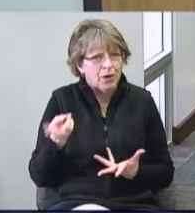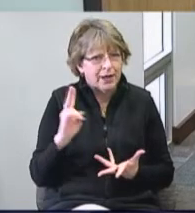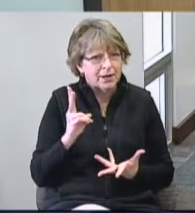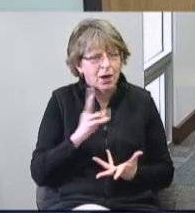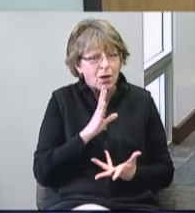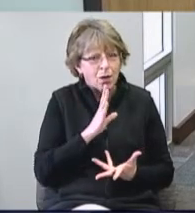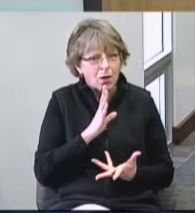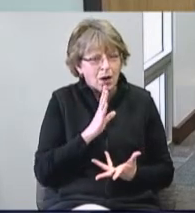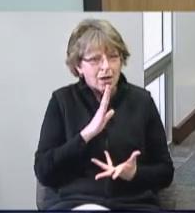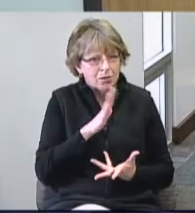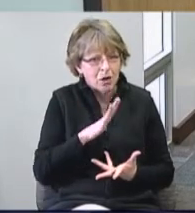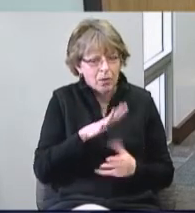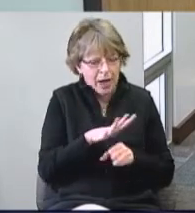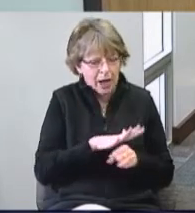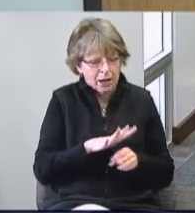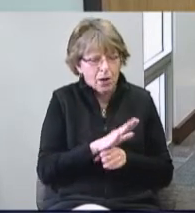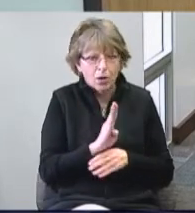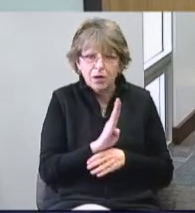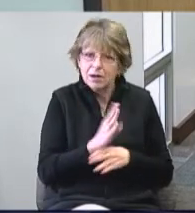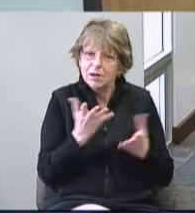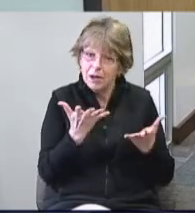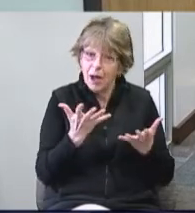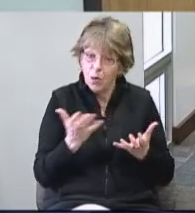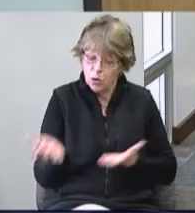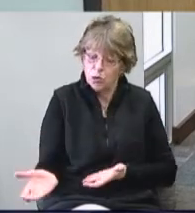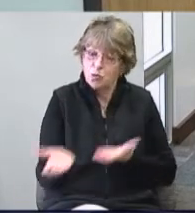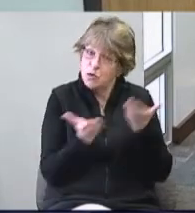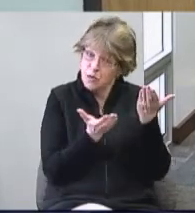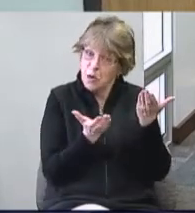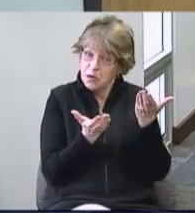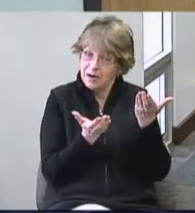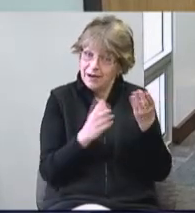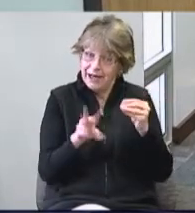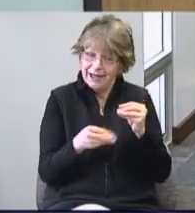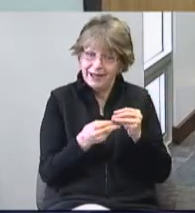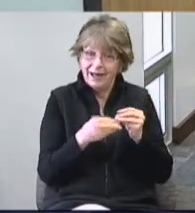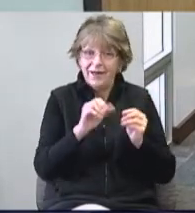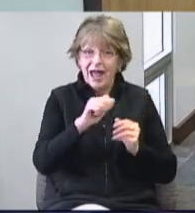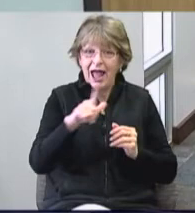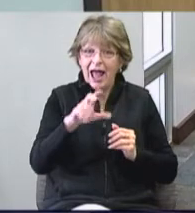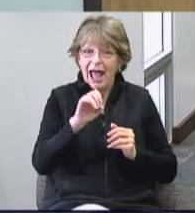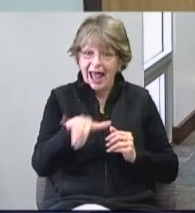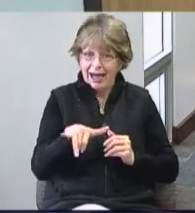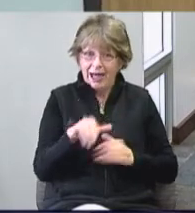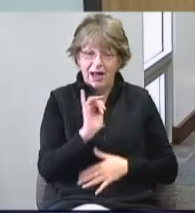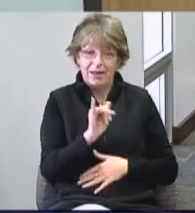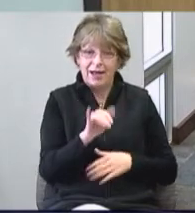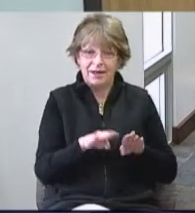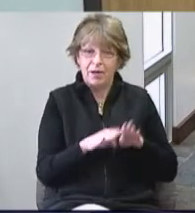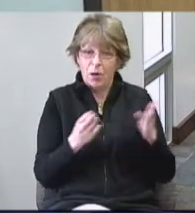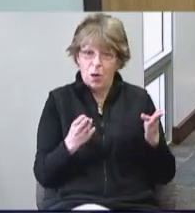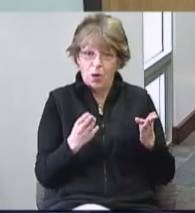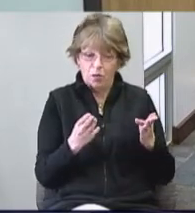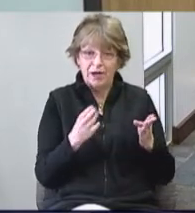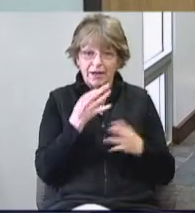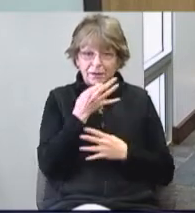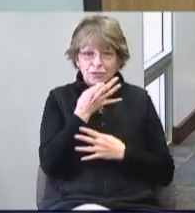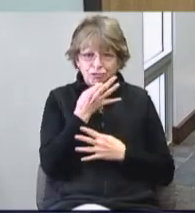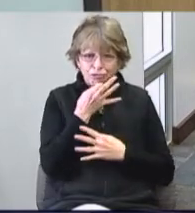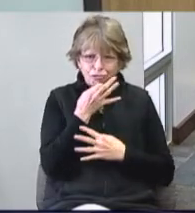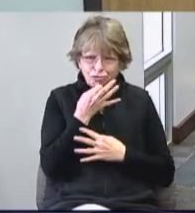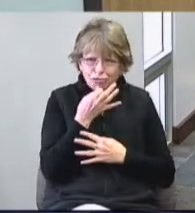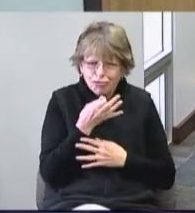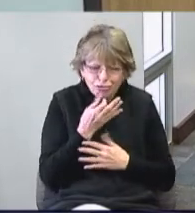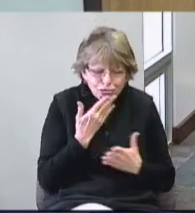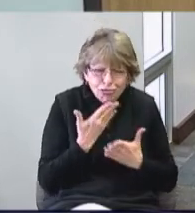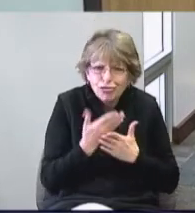to promote another one. This is going to be the alley, which is going to be opening soon. It's a great project put together by a number